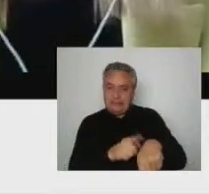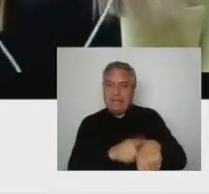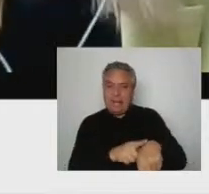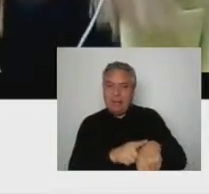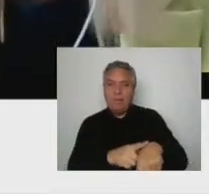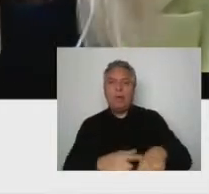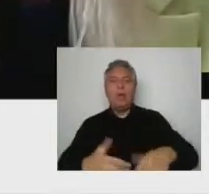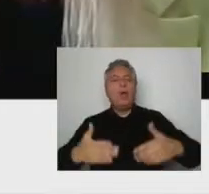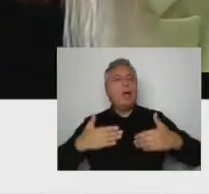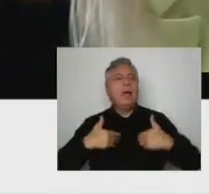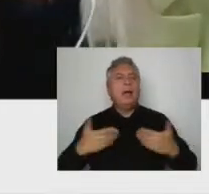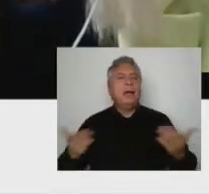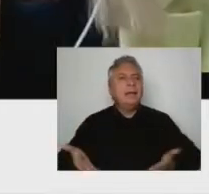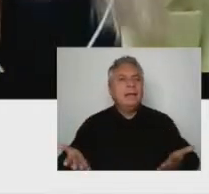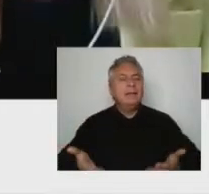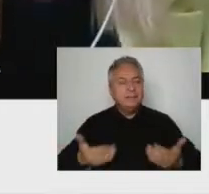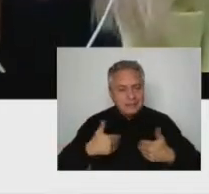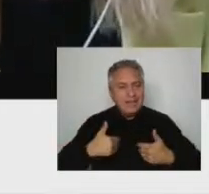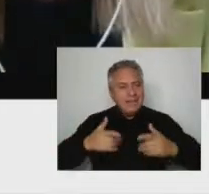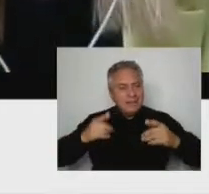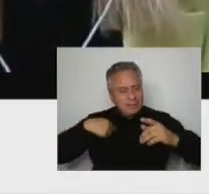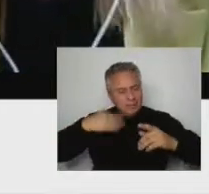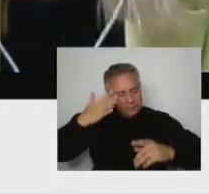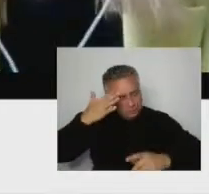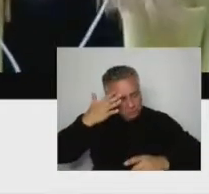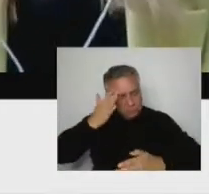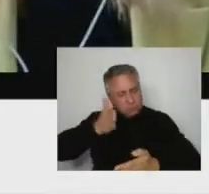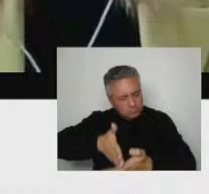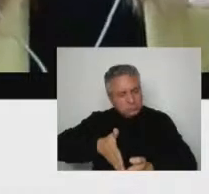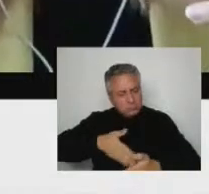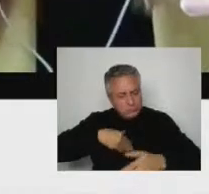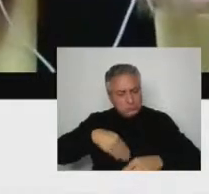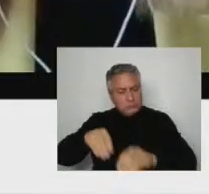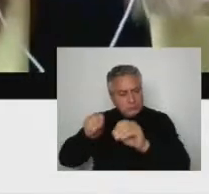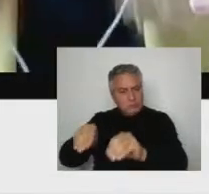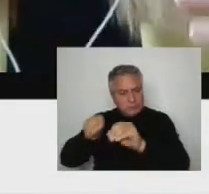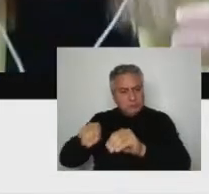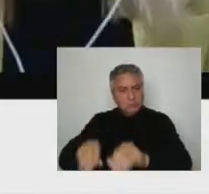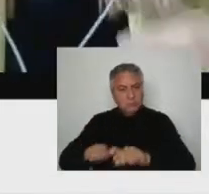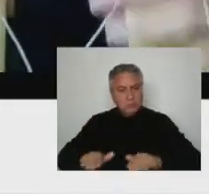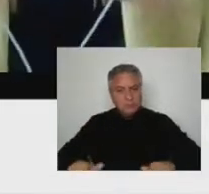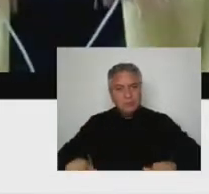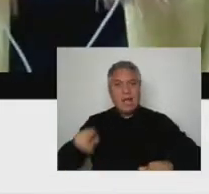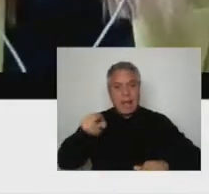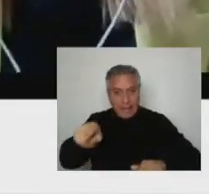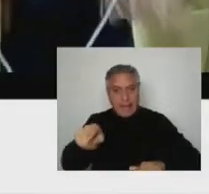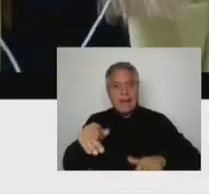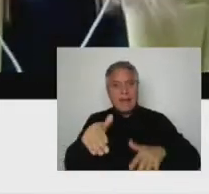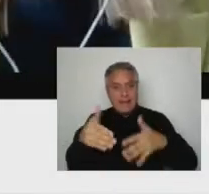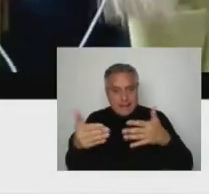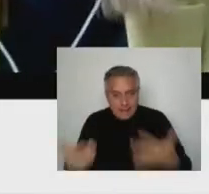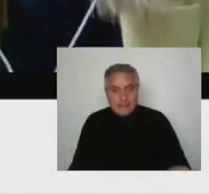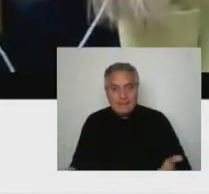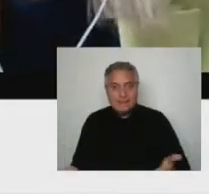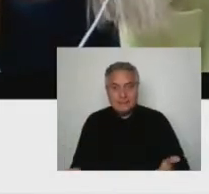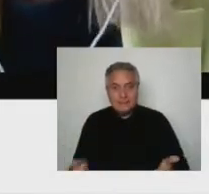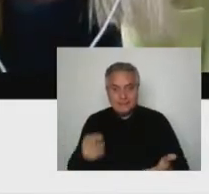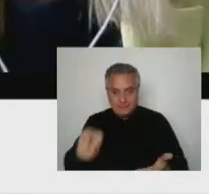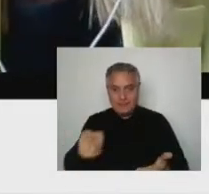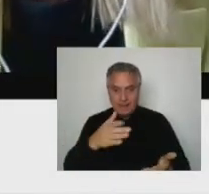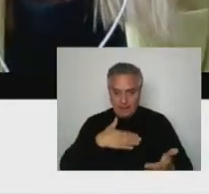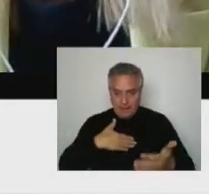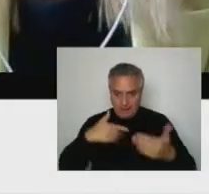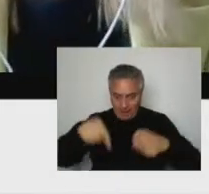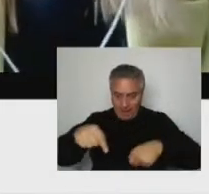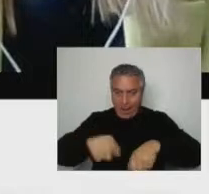this slide, but I was thinking about what it is that we have to teach children so that they may make progress at